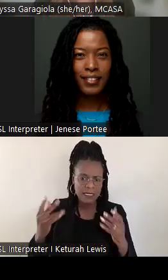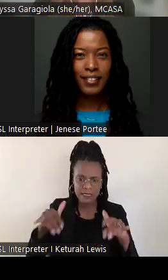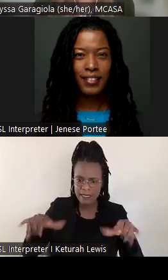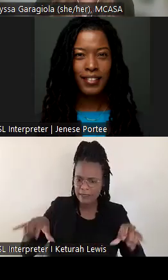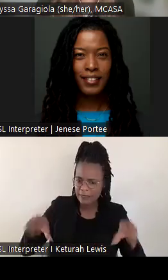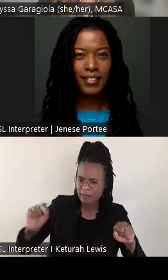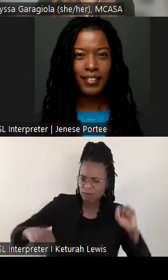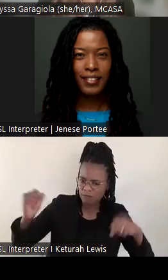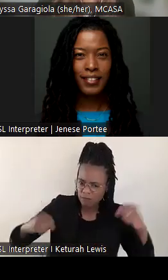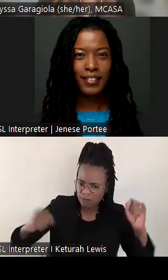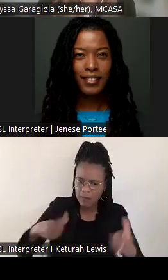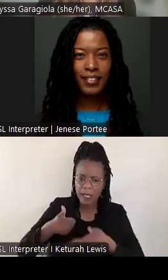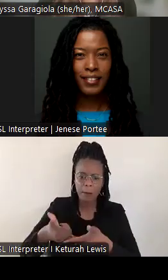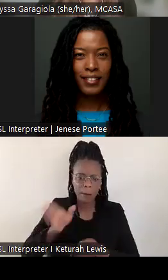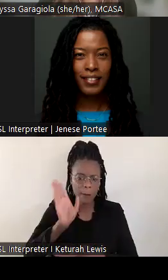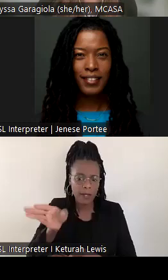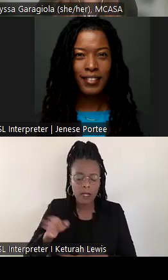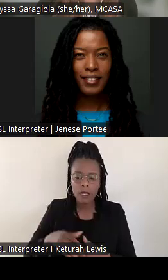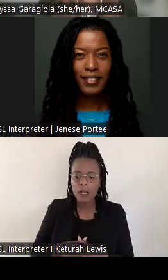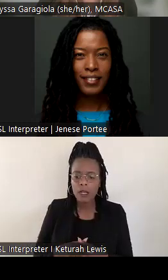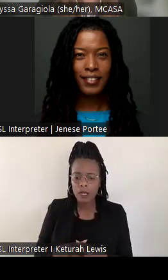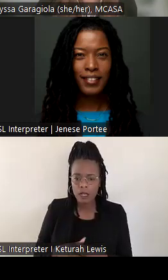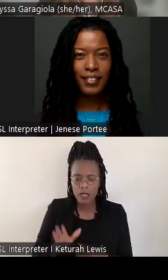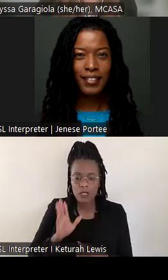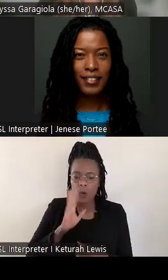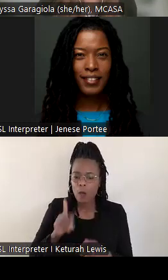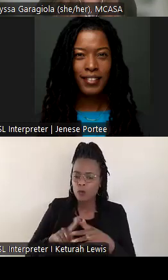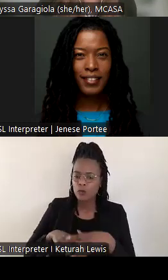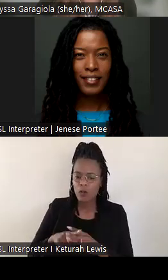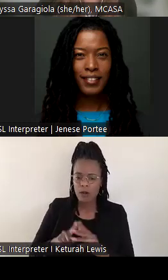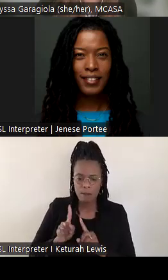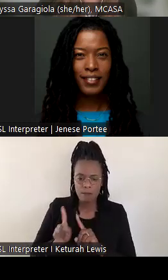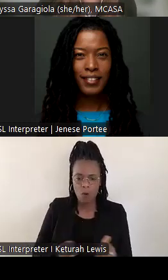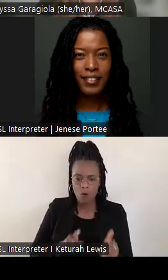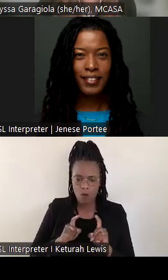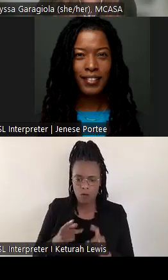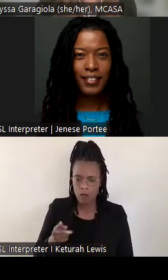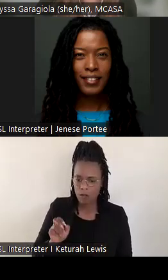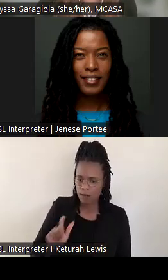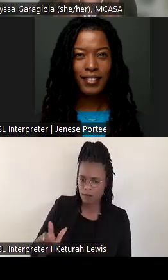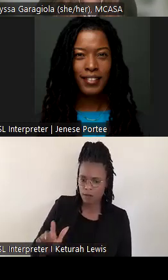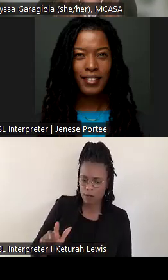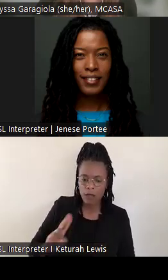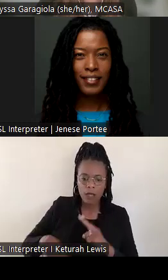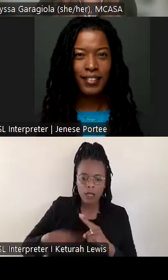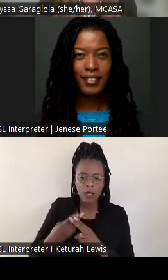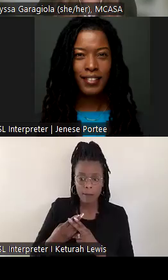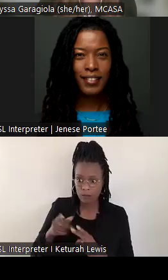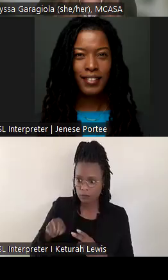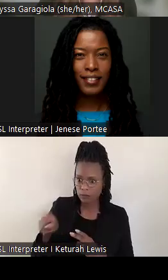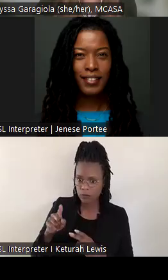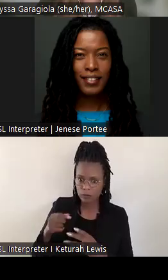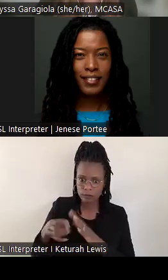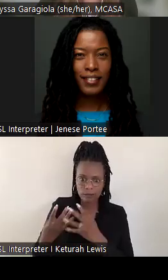chat. So I'm going to launch a poll about inmates who experience